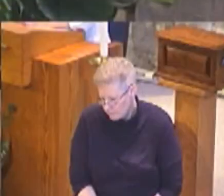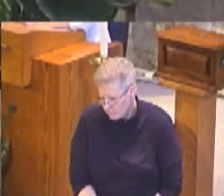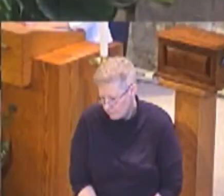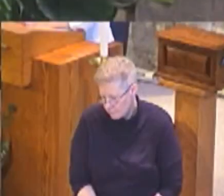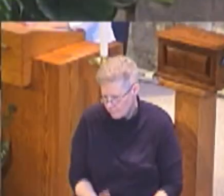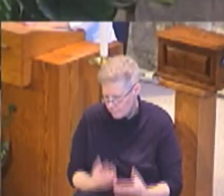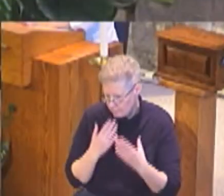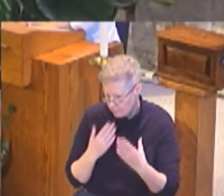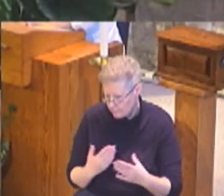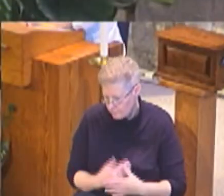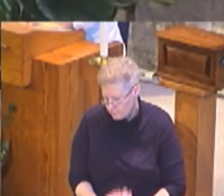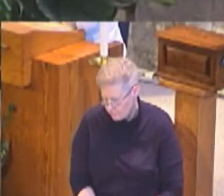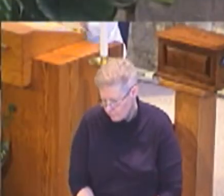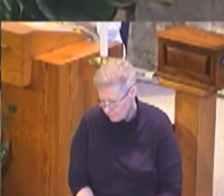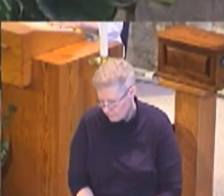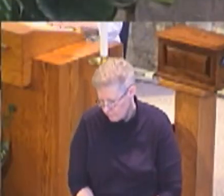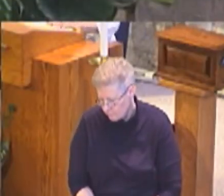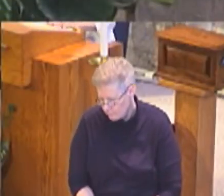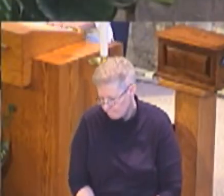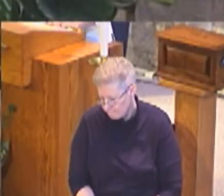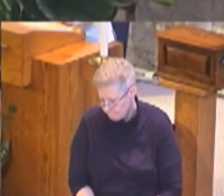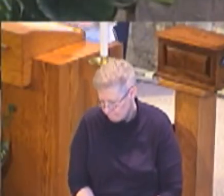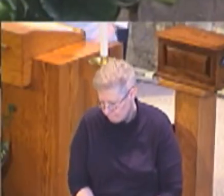Thank you. Praise God.